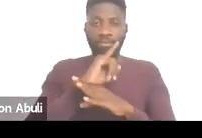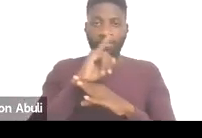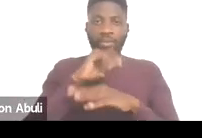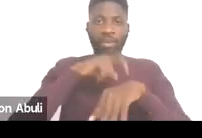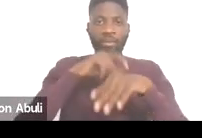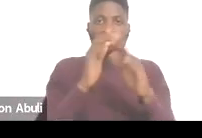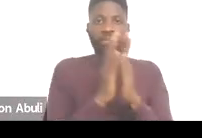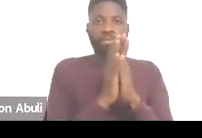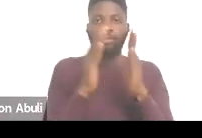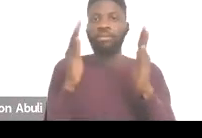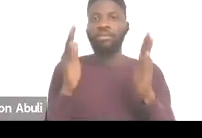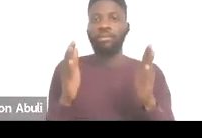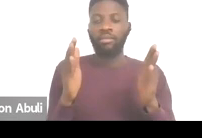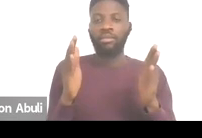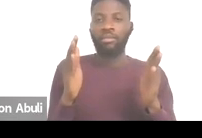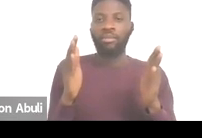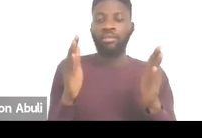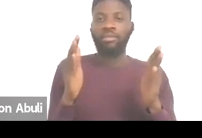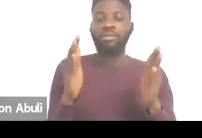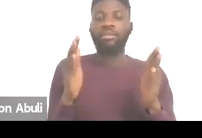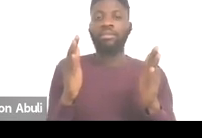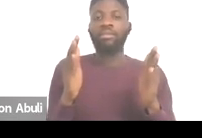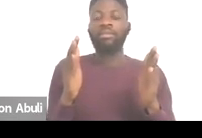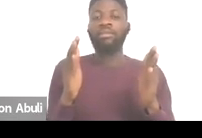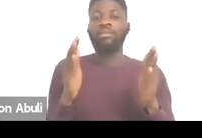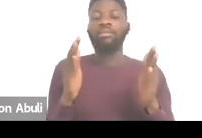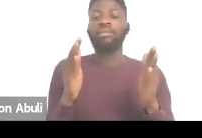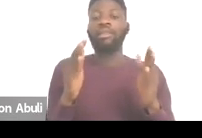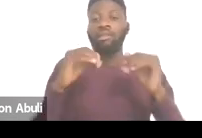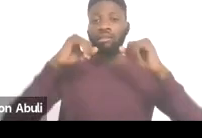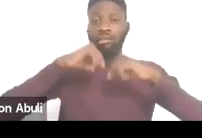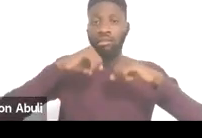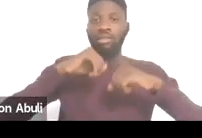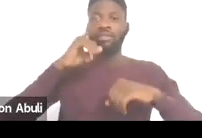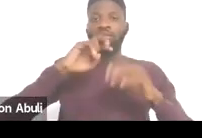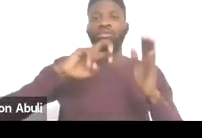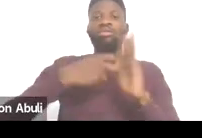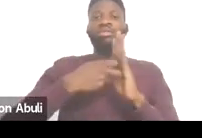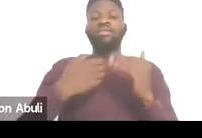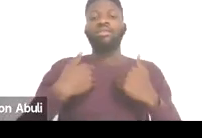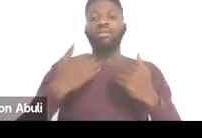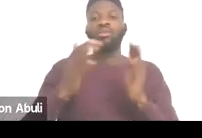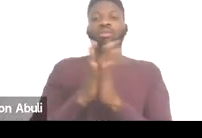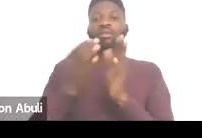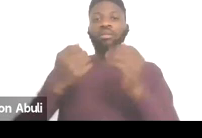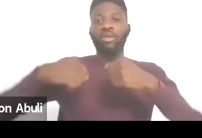time, it's called a verbal contract that you have between you and your employer. So it means that,